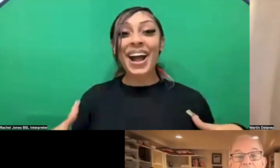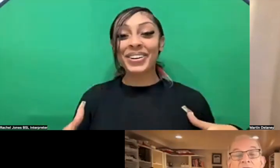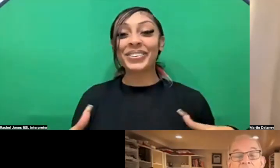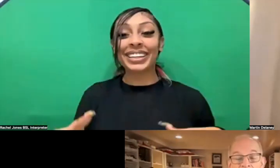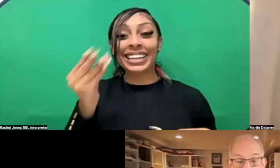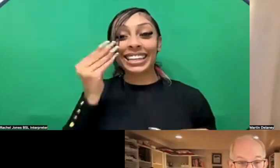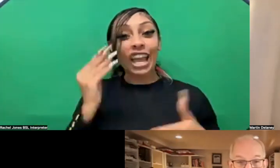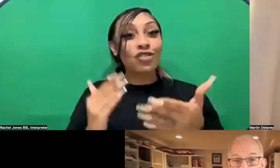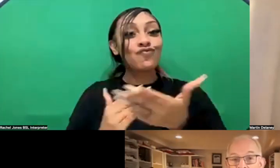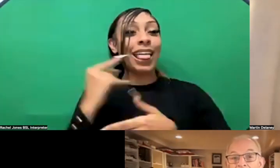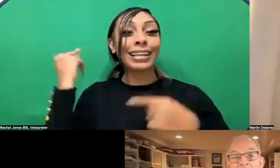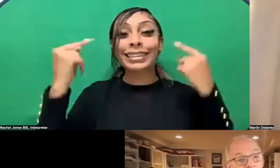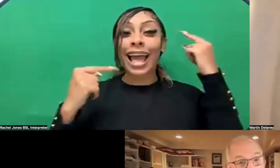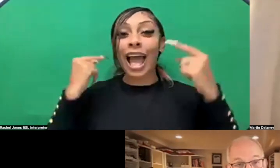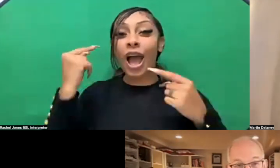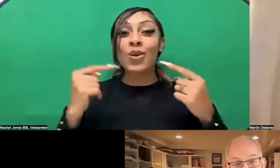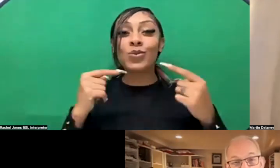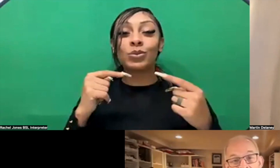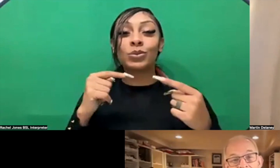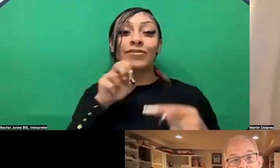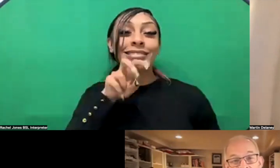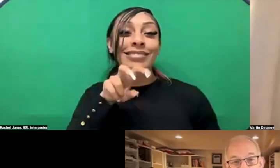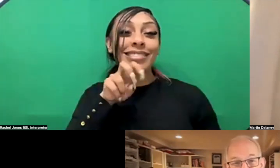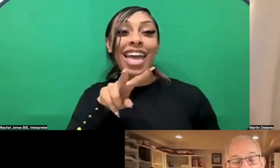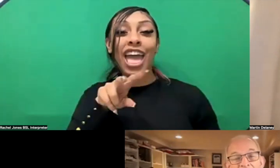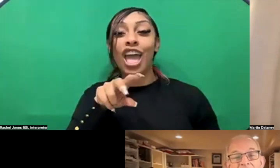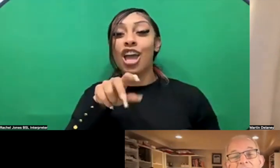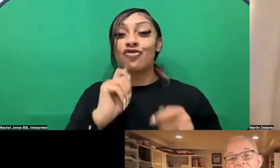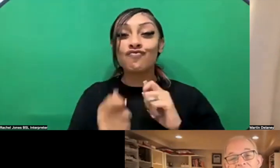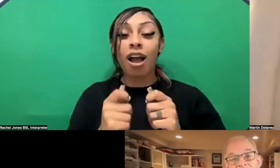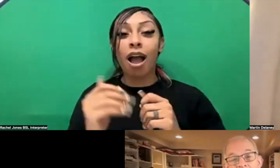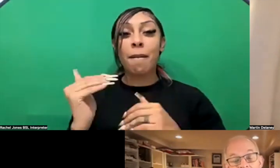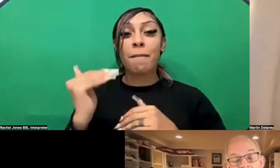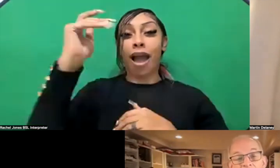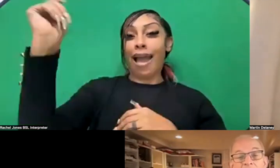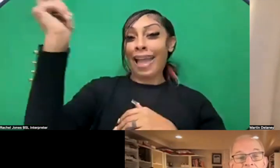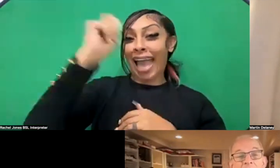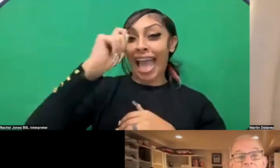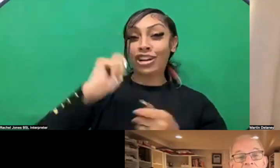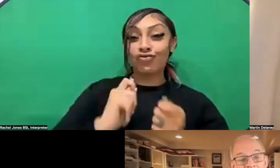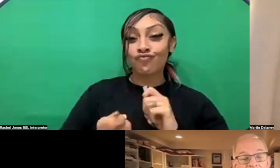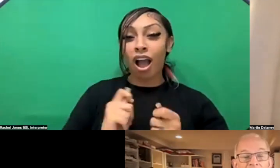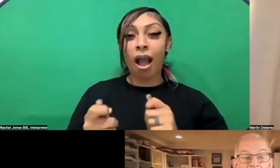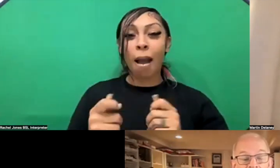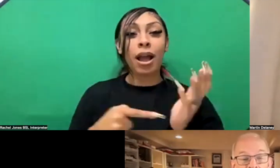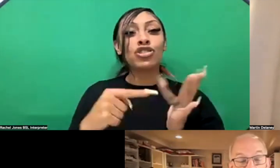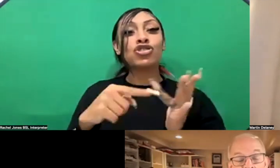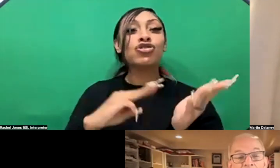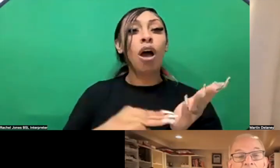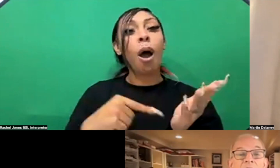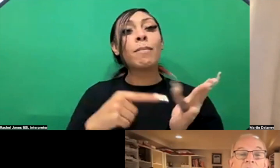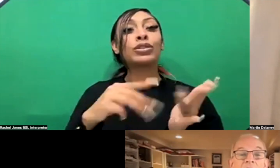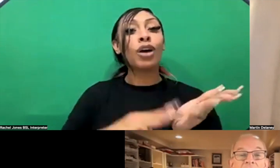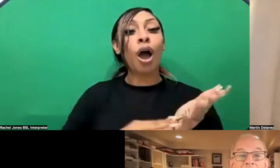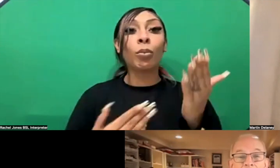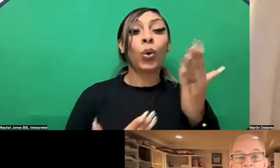sound of a drum, a snare drum, a bass drum, a hi-hat, a tom-tom coming out of the audio